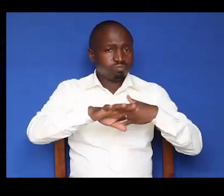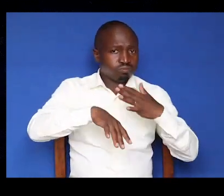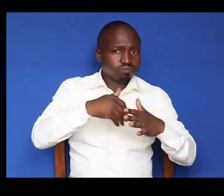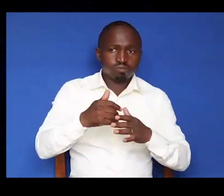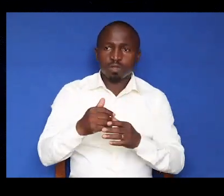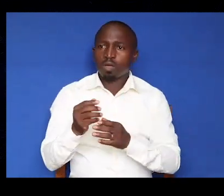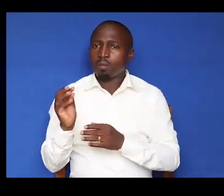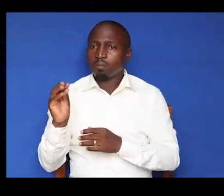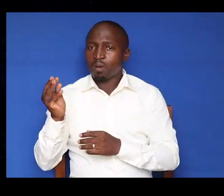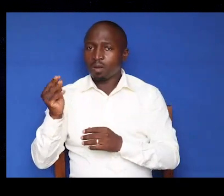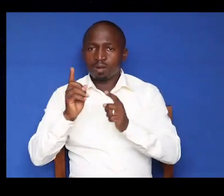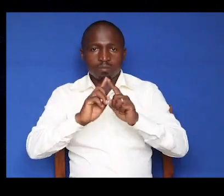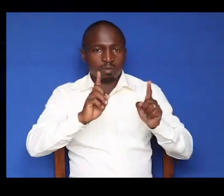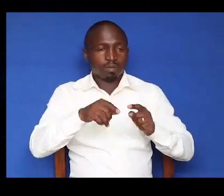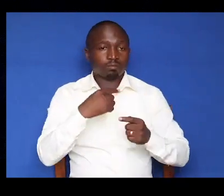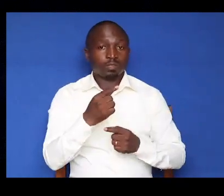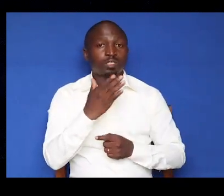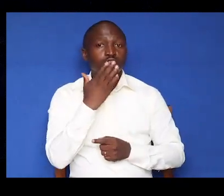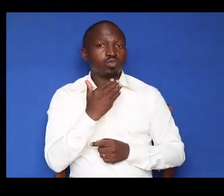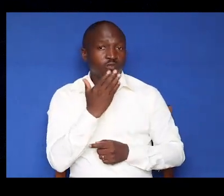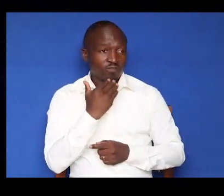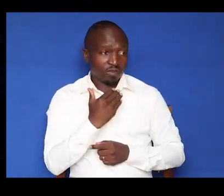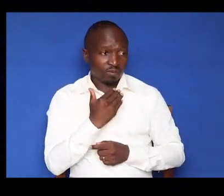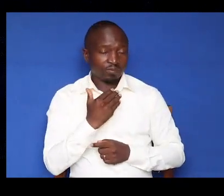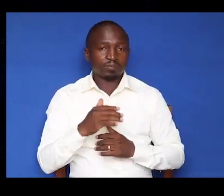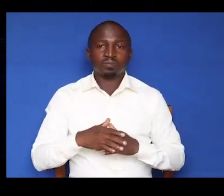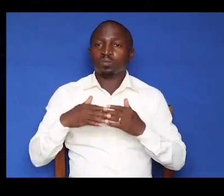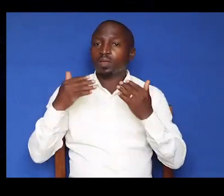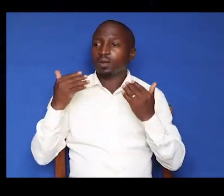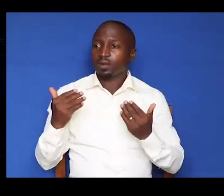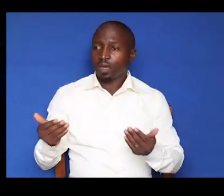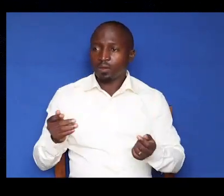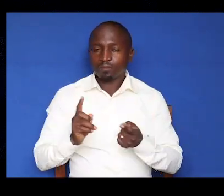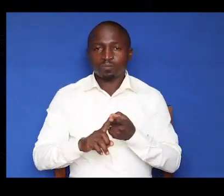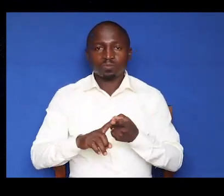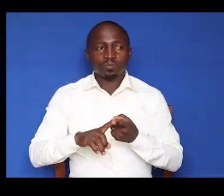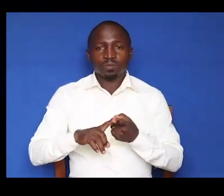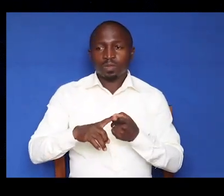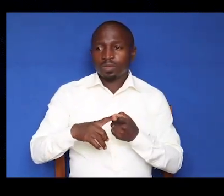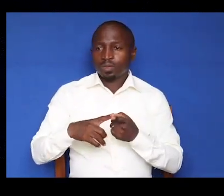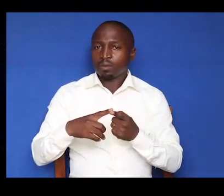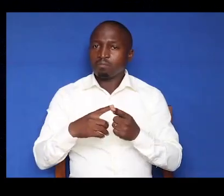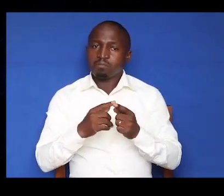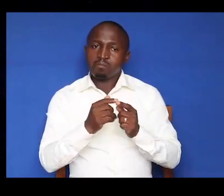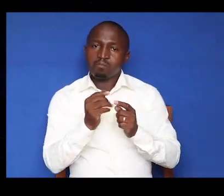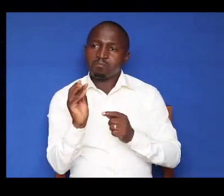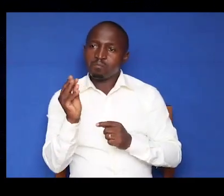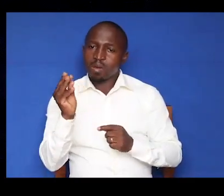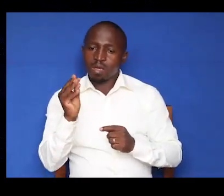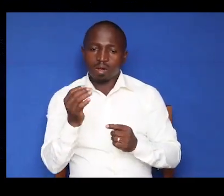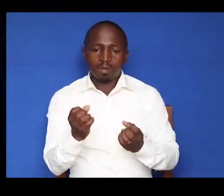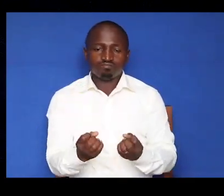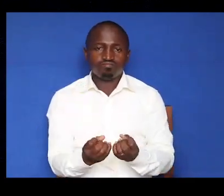composition. We used to call it as salinity. Now, the specific salt minerals which dissolve